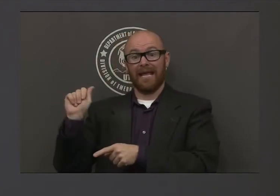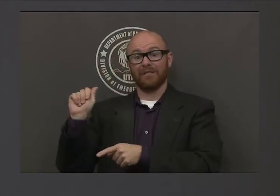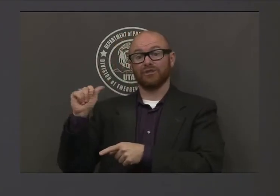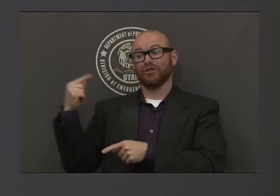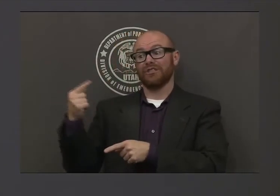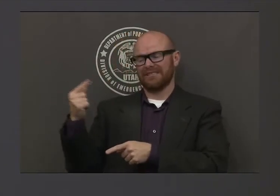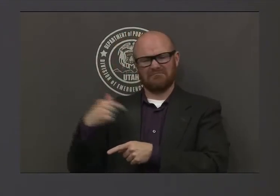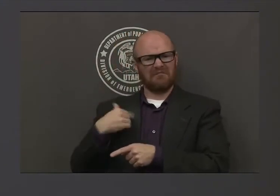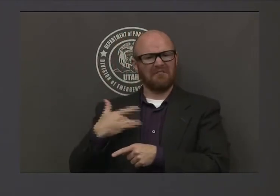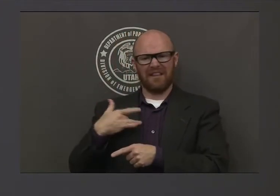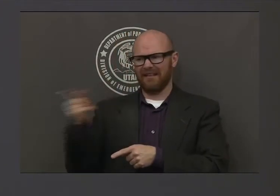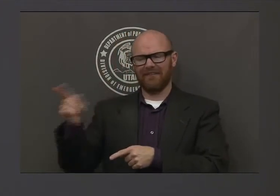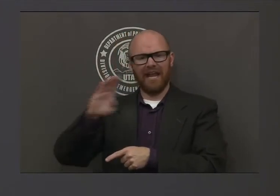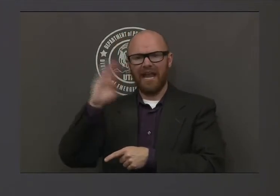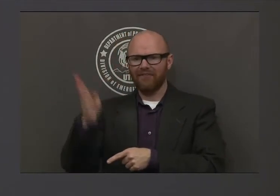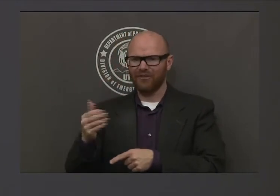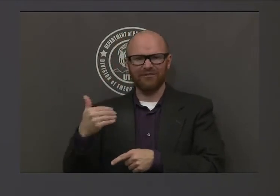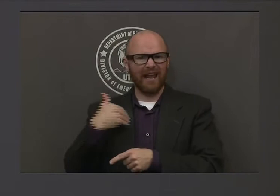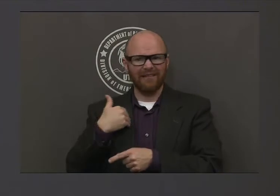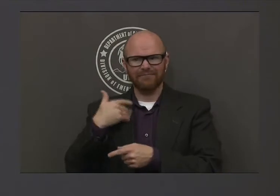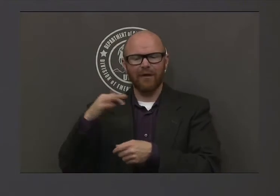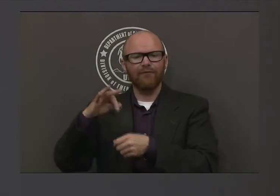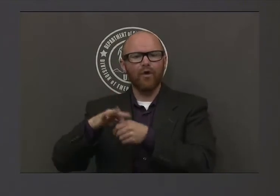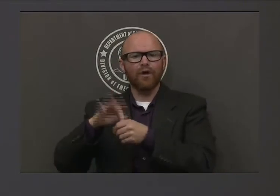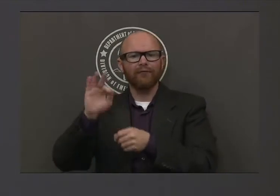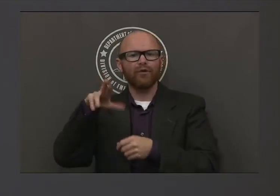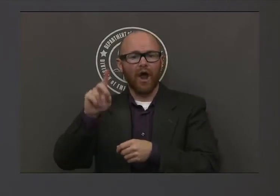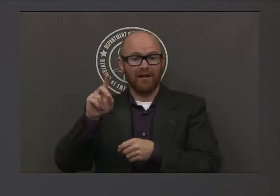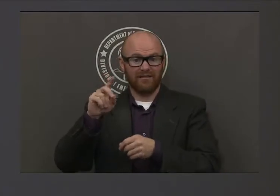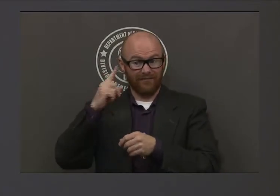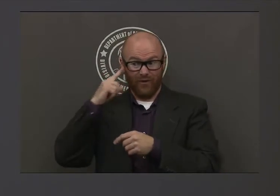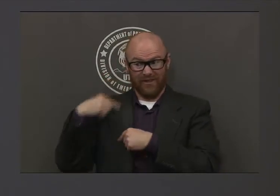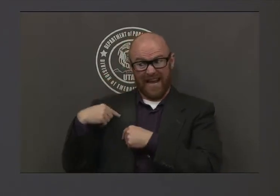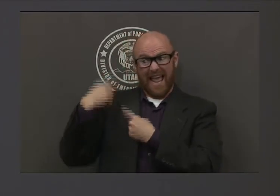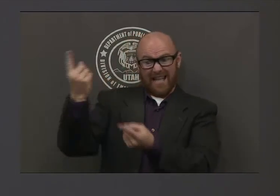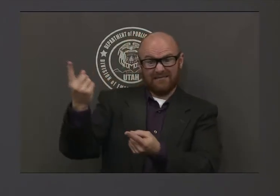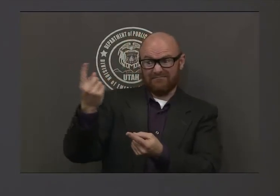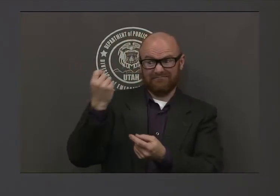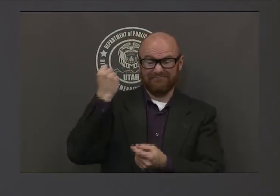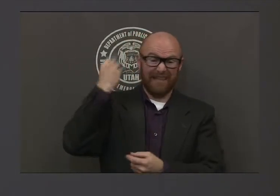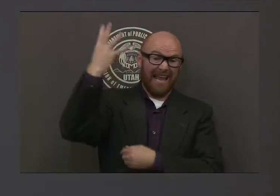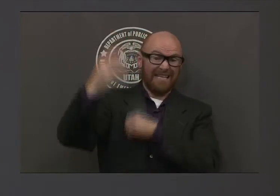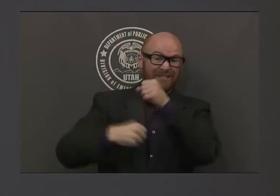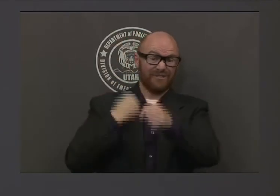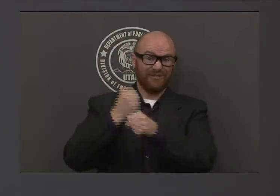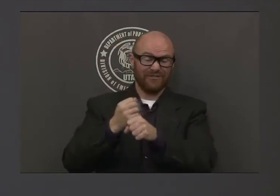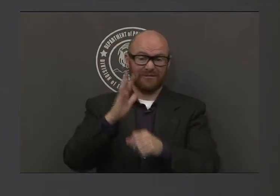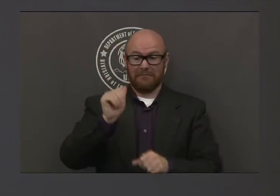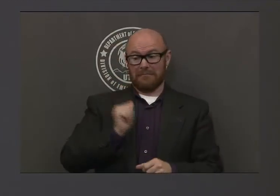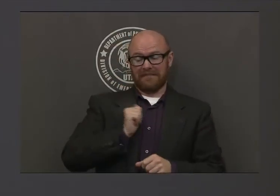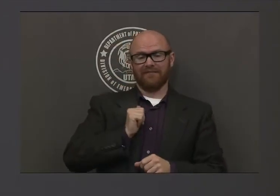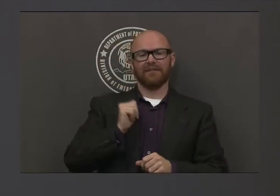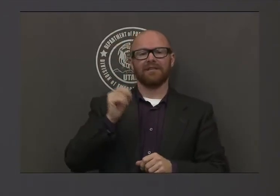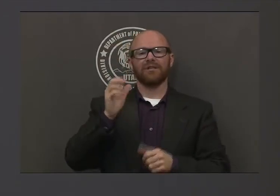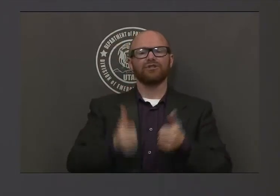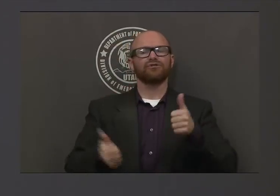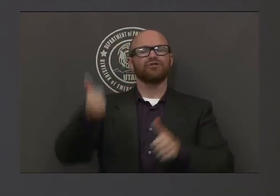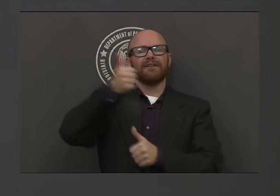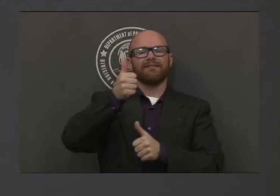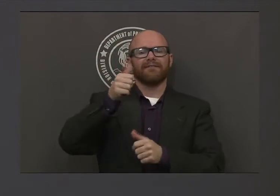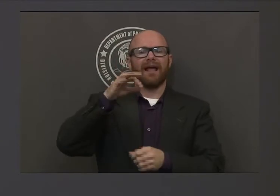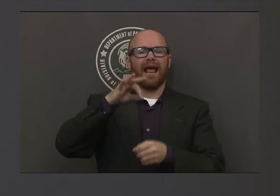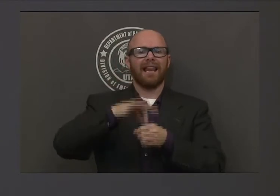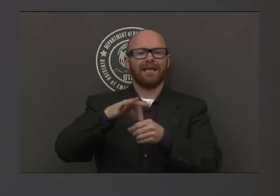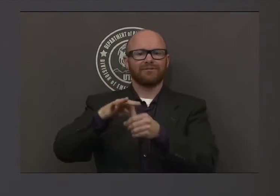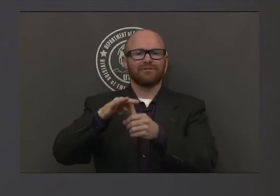any voter fraud over the last several years that I've been involved as the chief elections officer in the state. I know that Texas